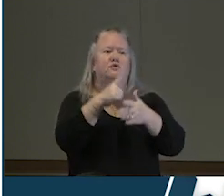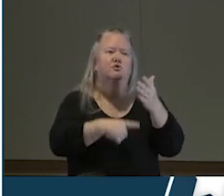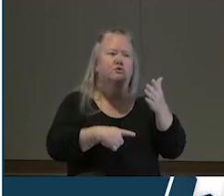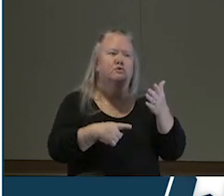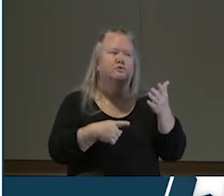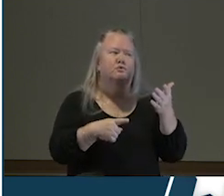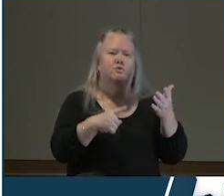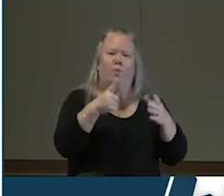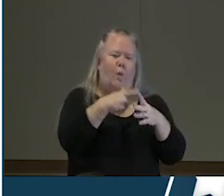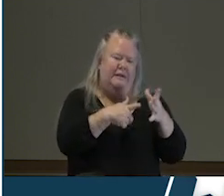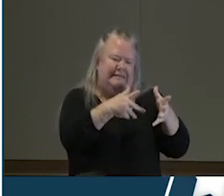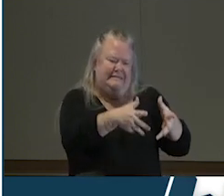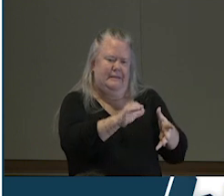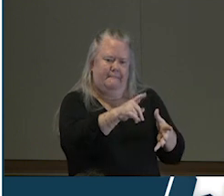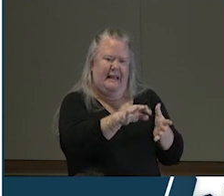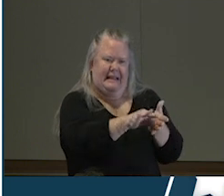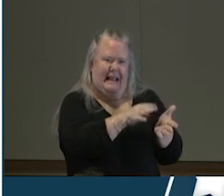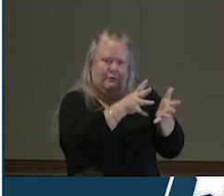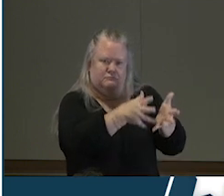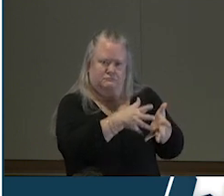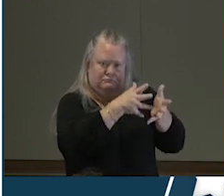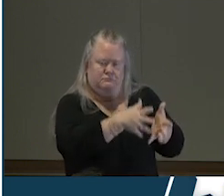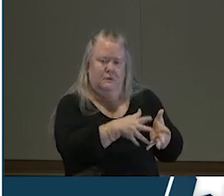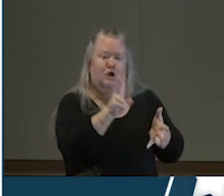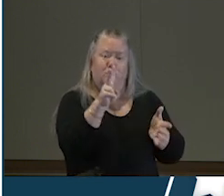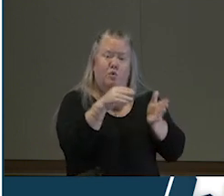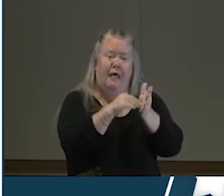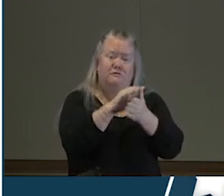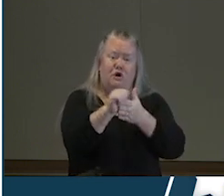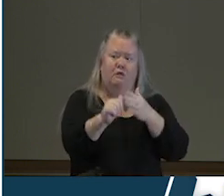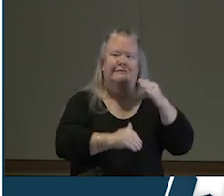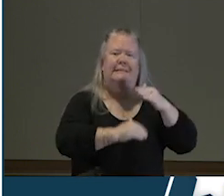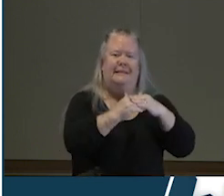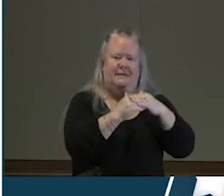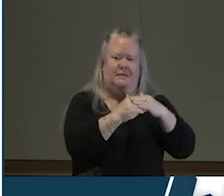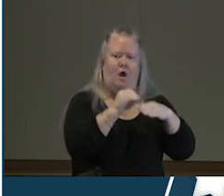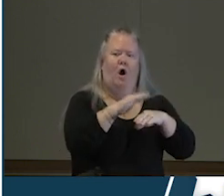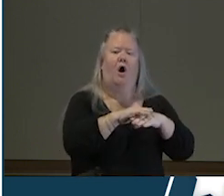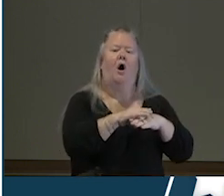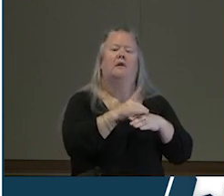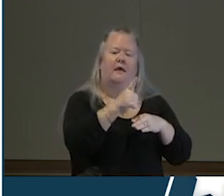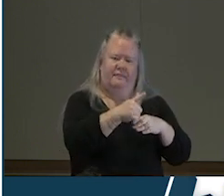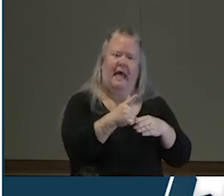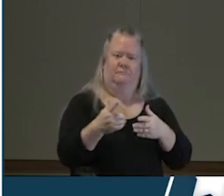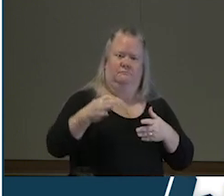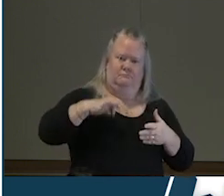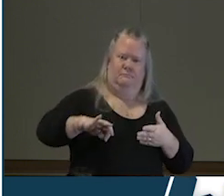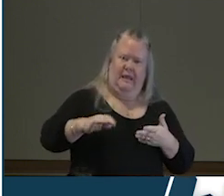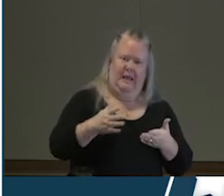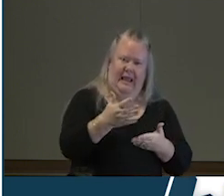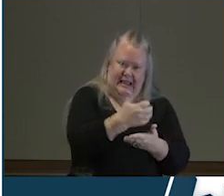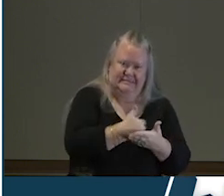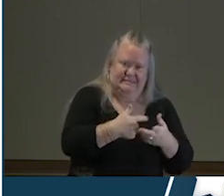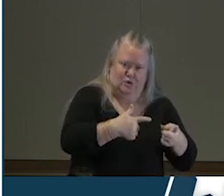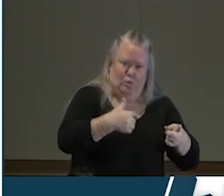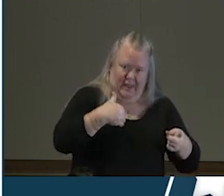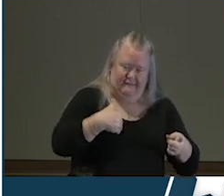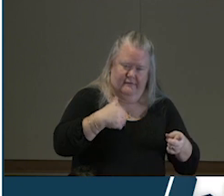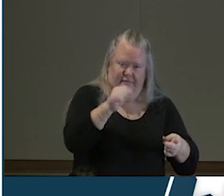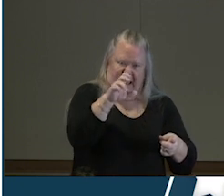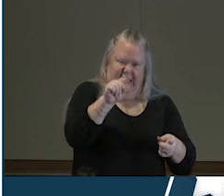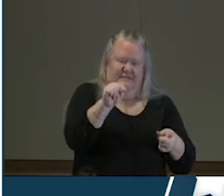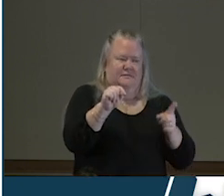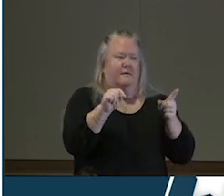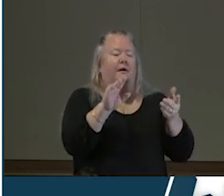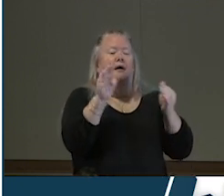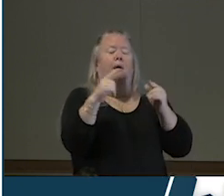sitting in the bank account, right? $2,000 is the limit on the sitting assets, okay? Versus